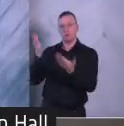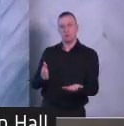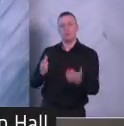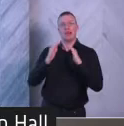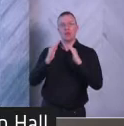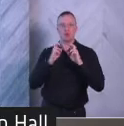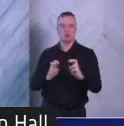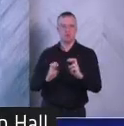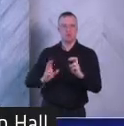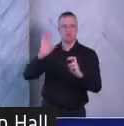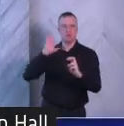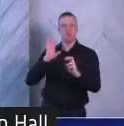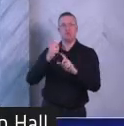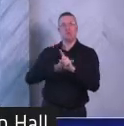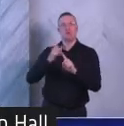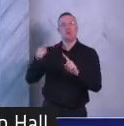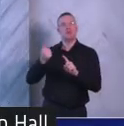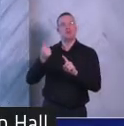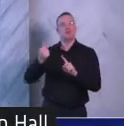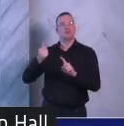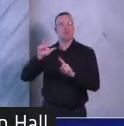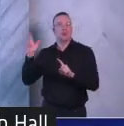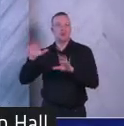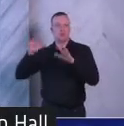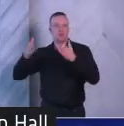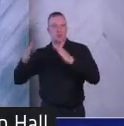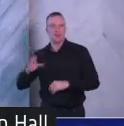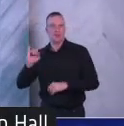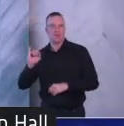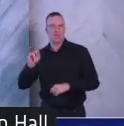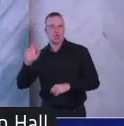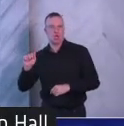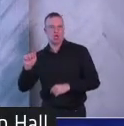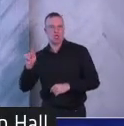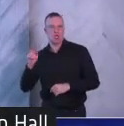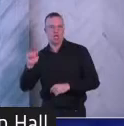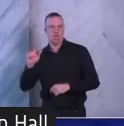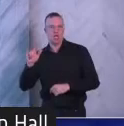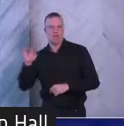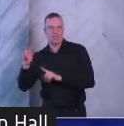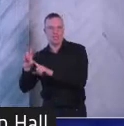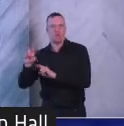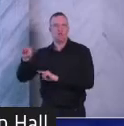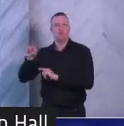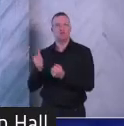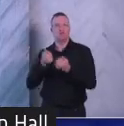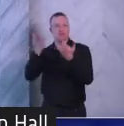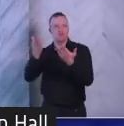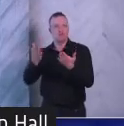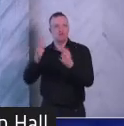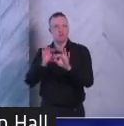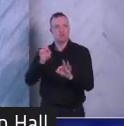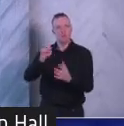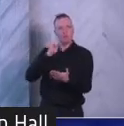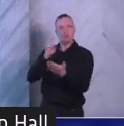Commons by a fellow Liberal colleague of mine, Ikra Khalid. This was a motion that was specifically designed to recognize